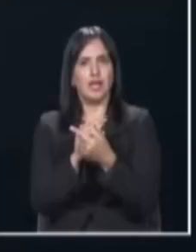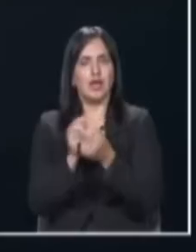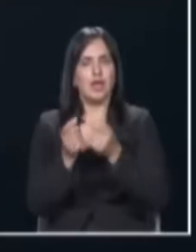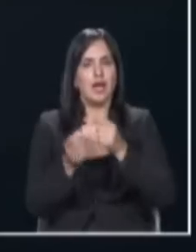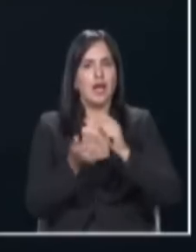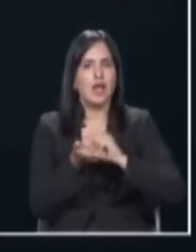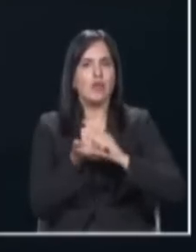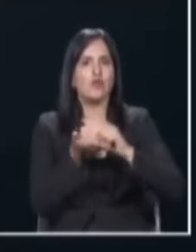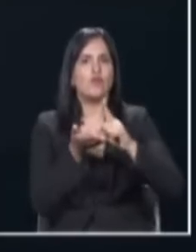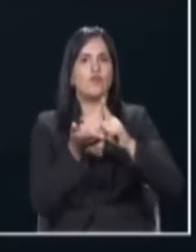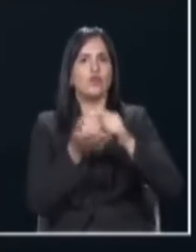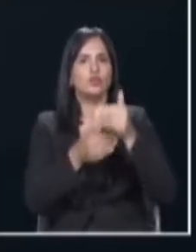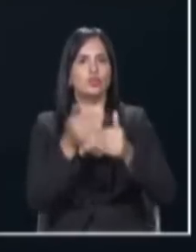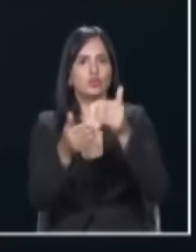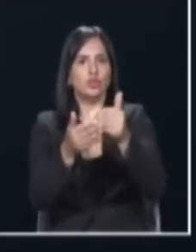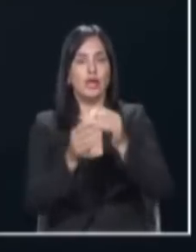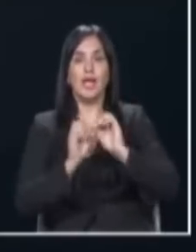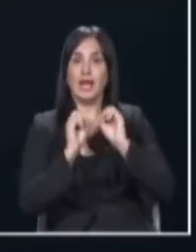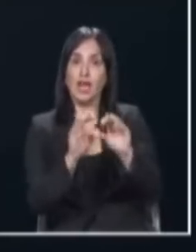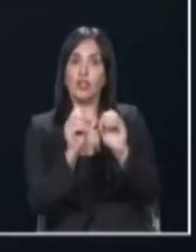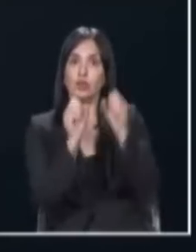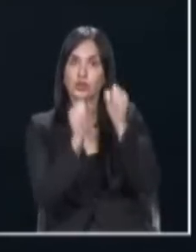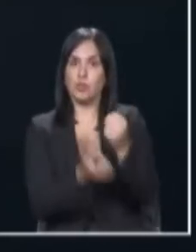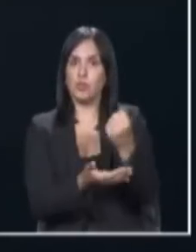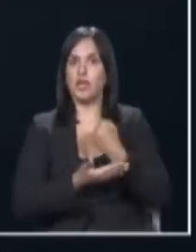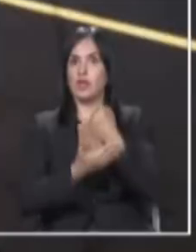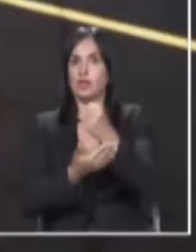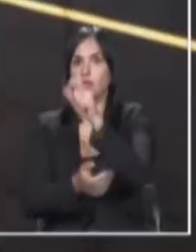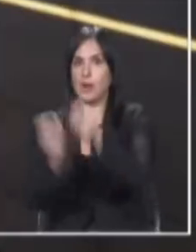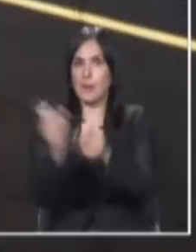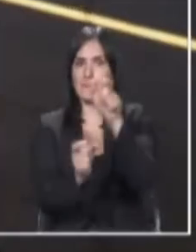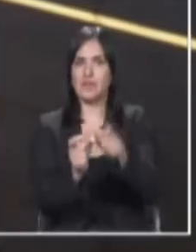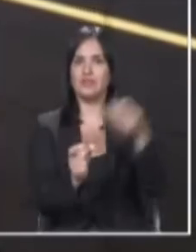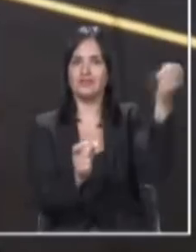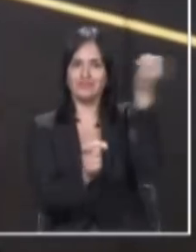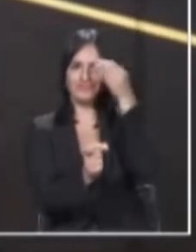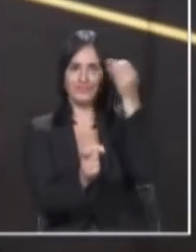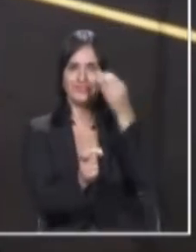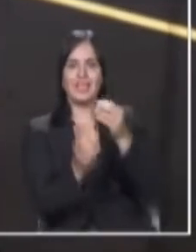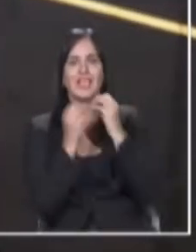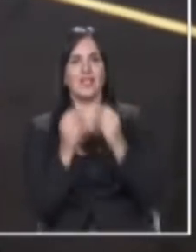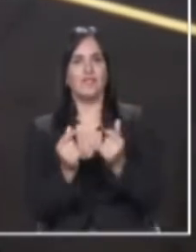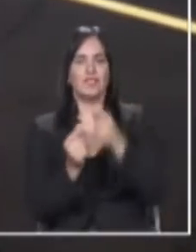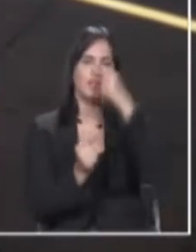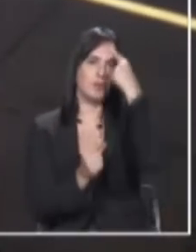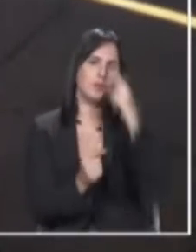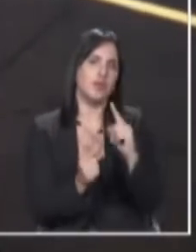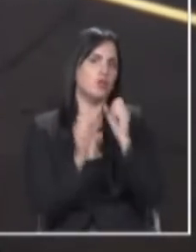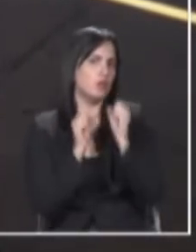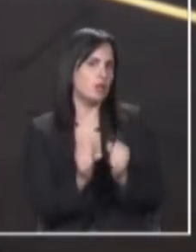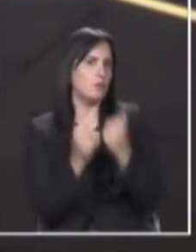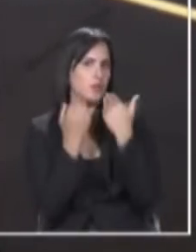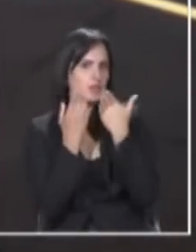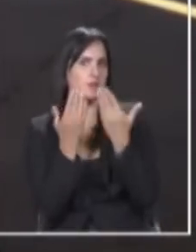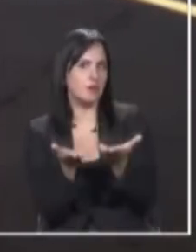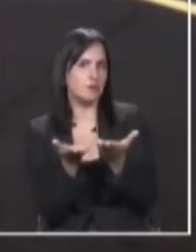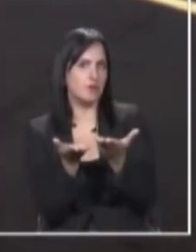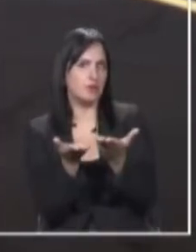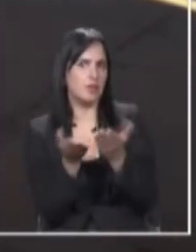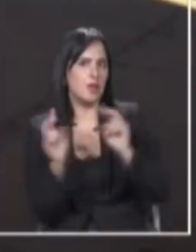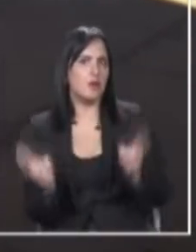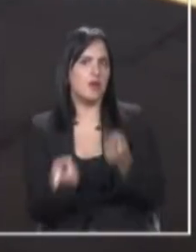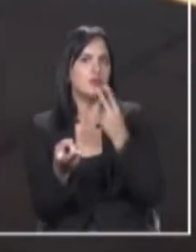evolution education can help individuals acquire Knowledge and Skills which may be beneficial for the survival until reproductive age